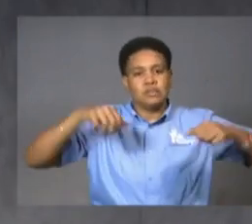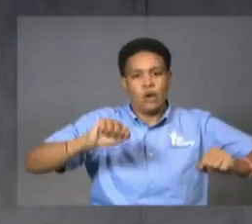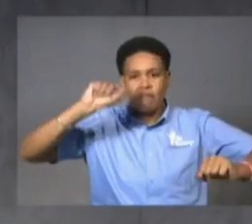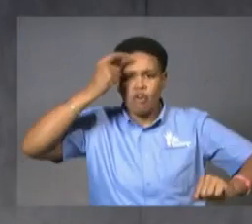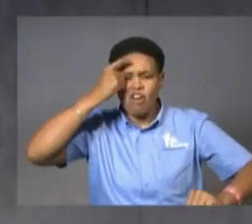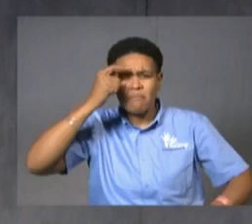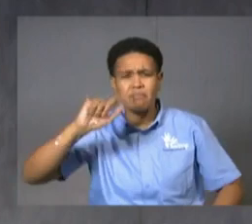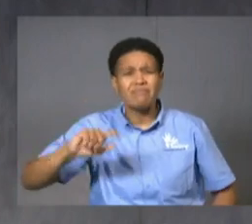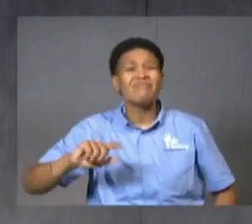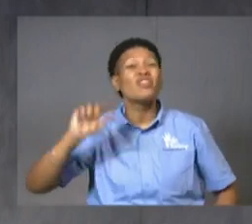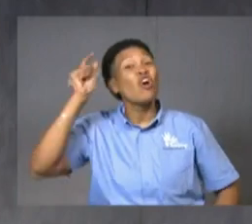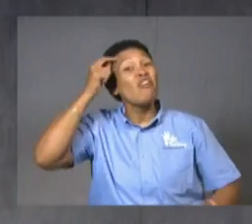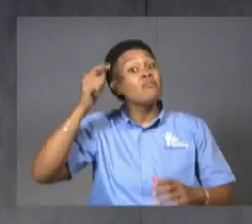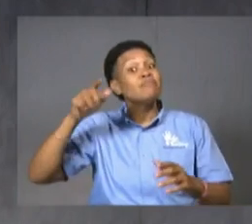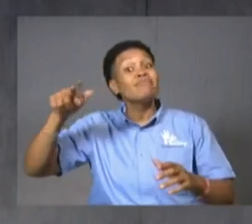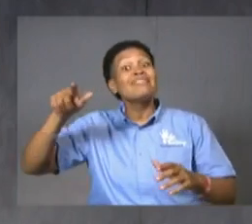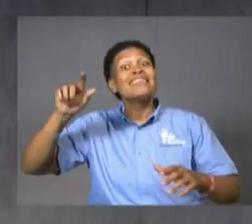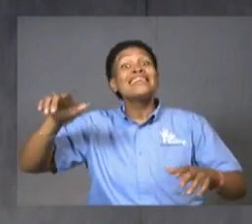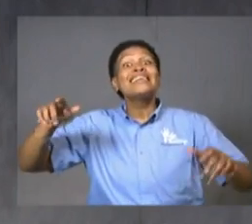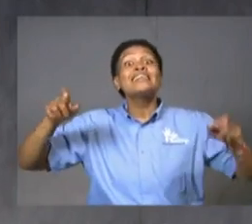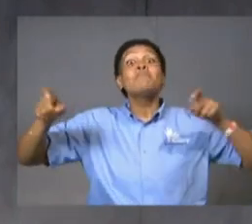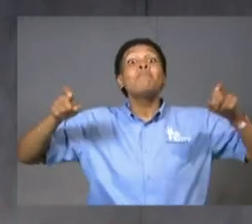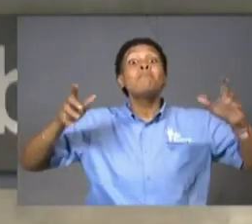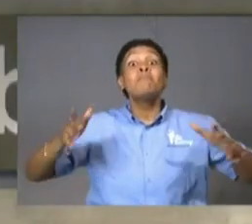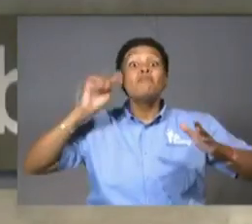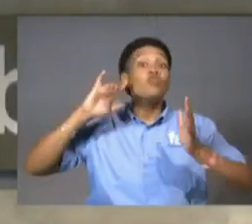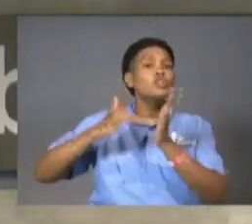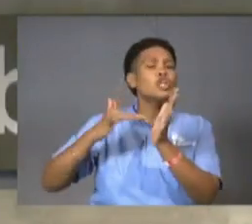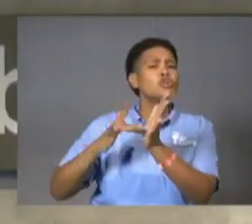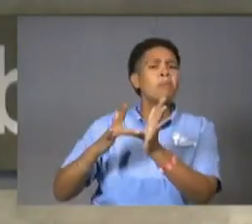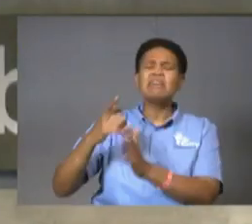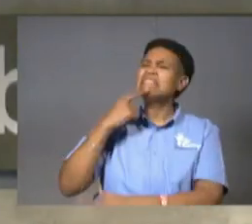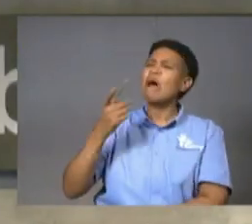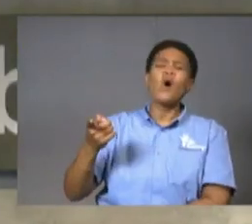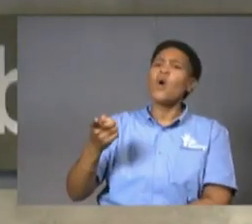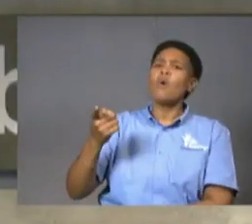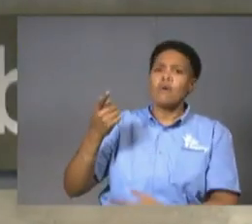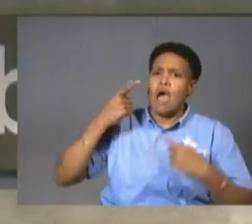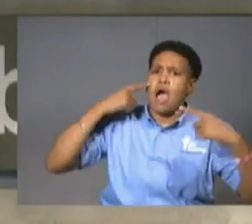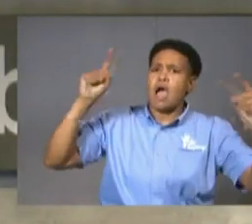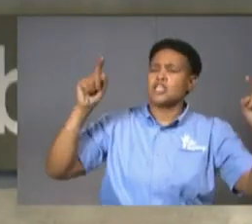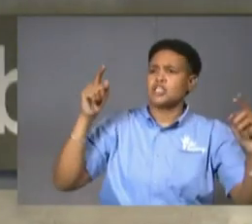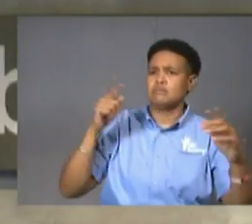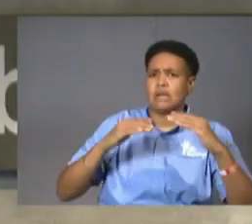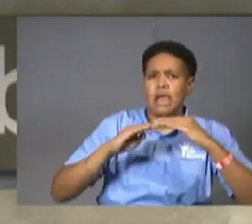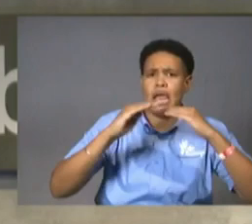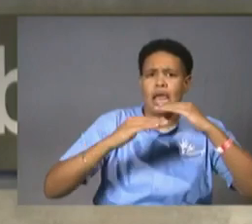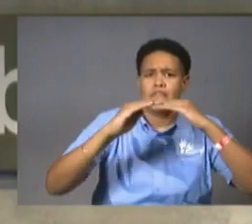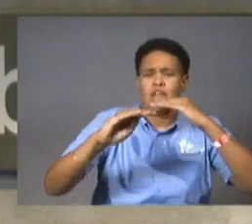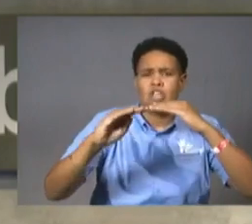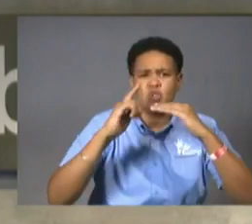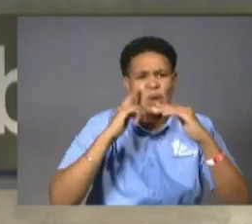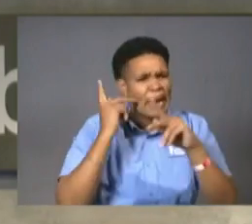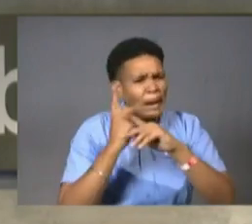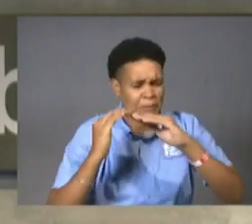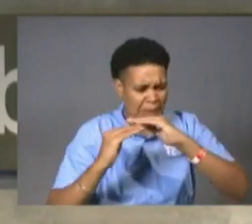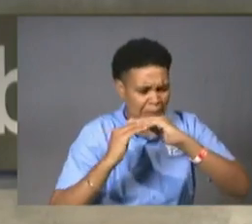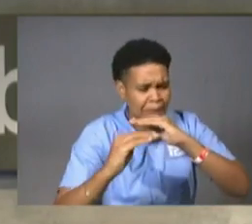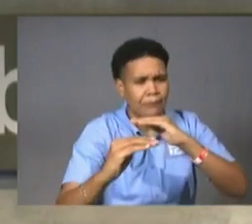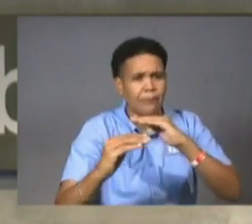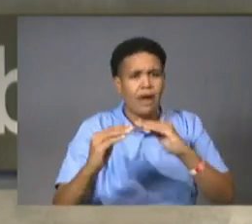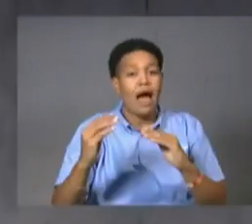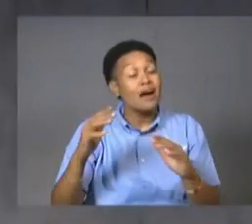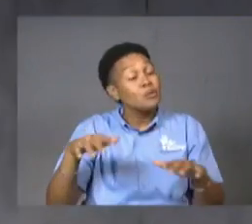achieving inflation targets, and yesterday made it clear that he's prepared to take steps that are necessary in the exchange rate market to do so if necessary. Thank